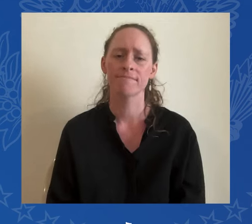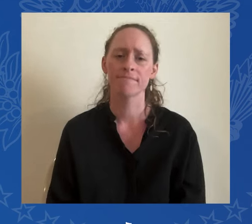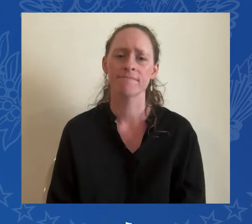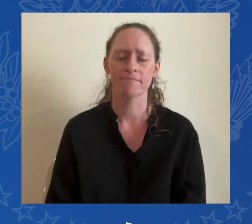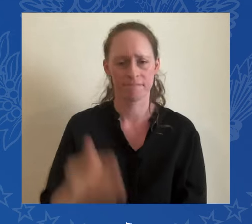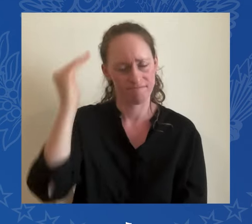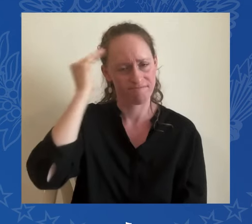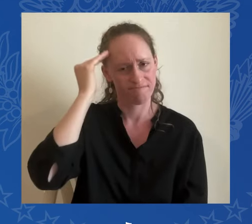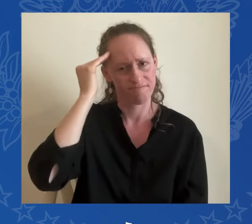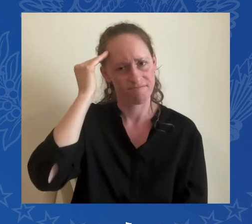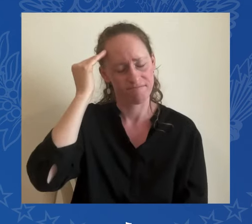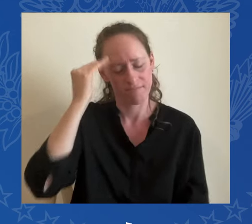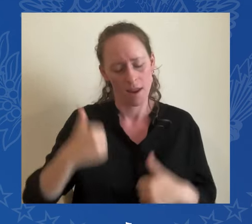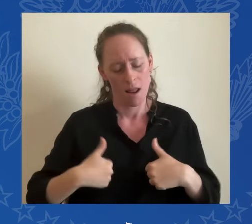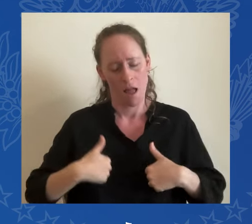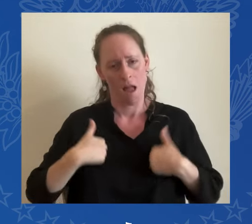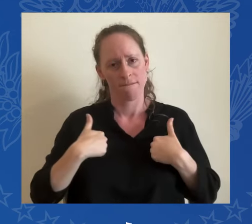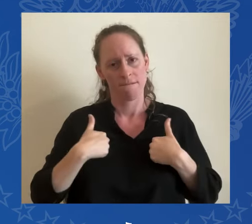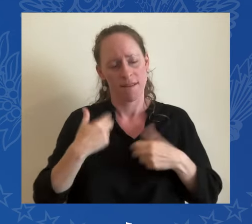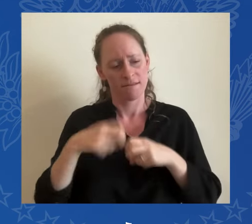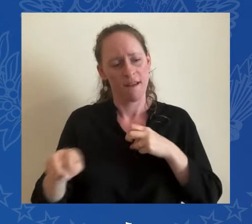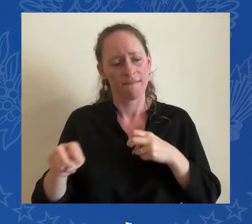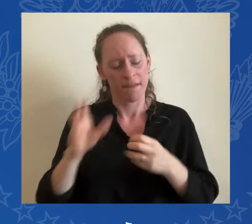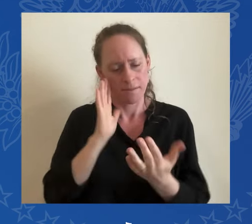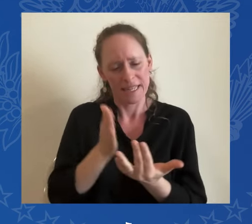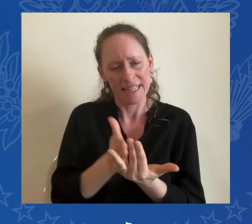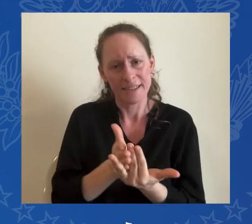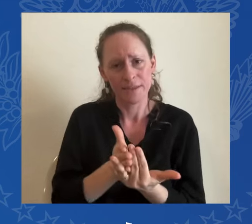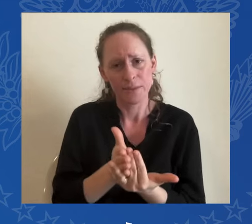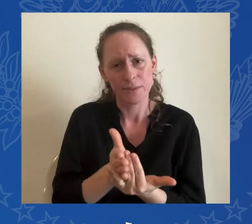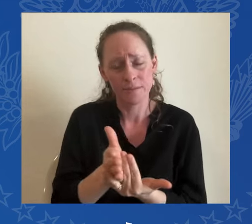God bless those 21 blessed souls lost in this day in Uvalde.